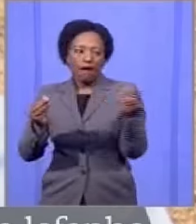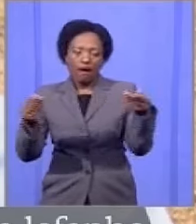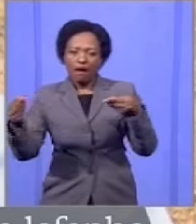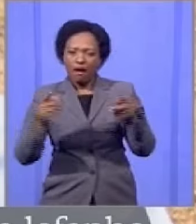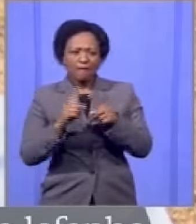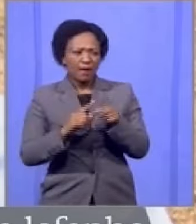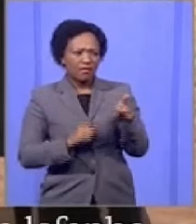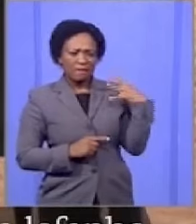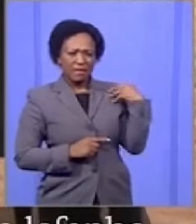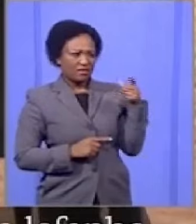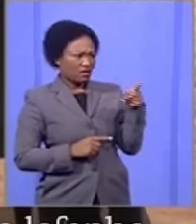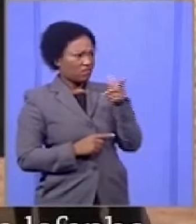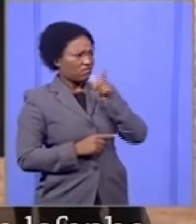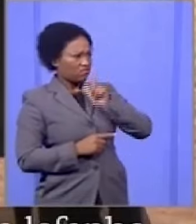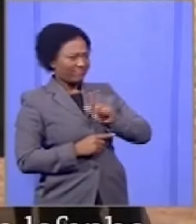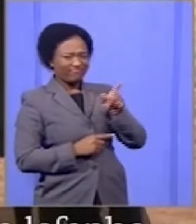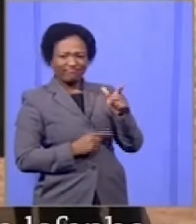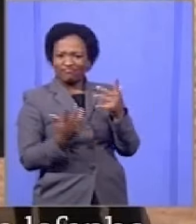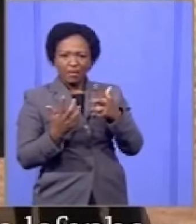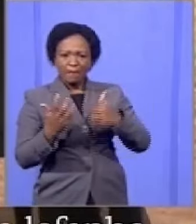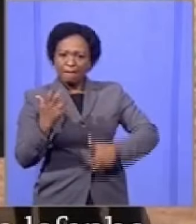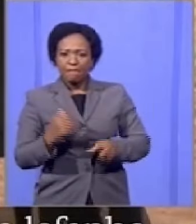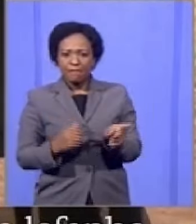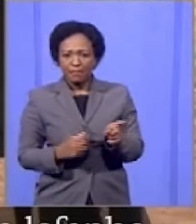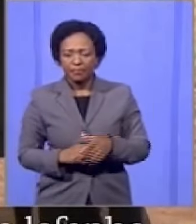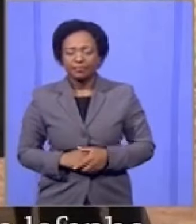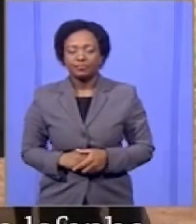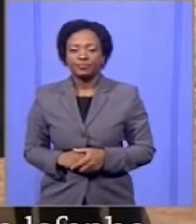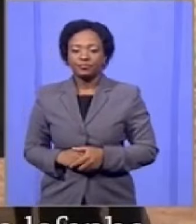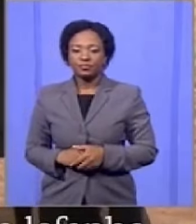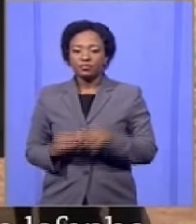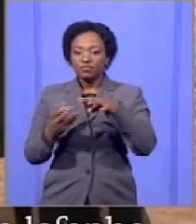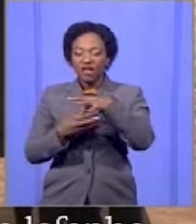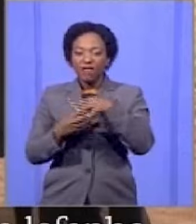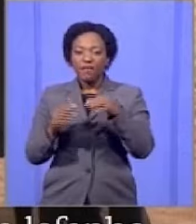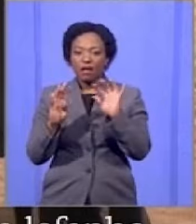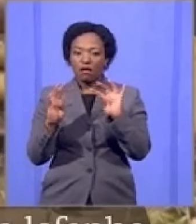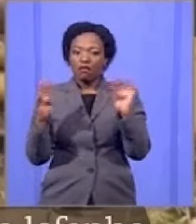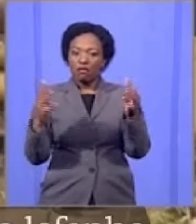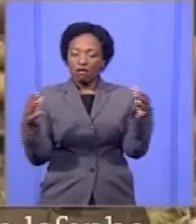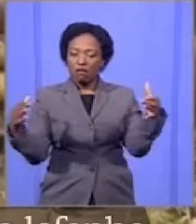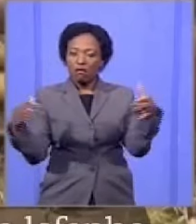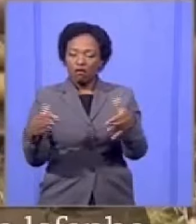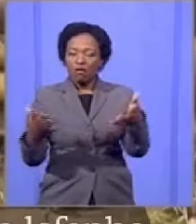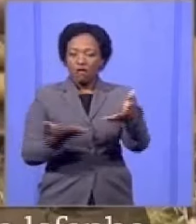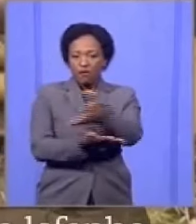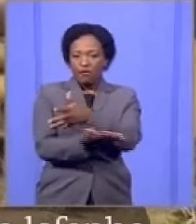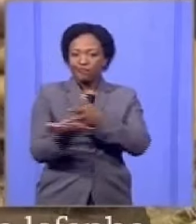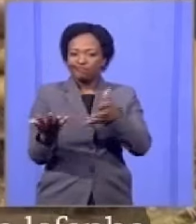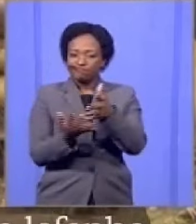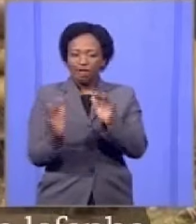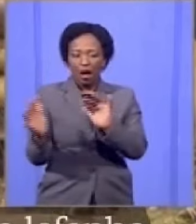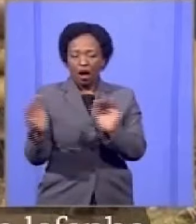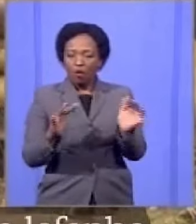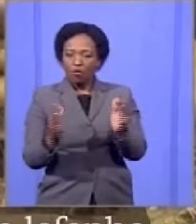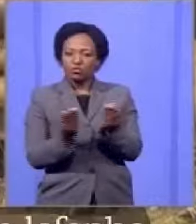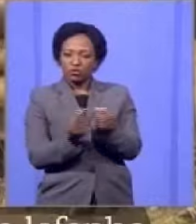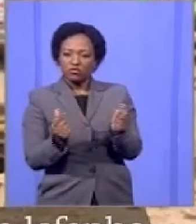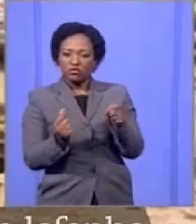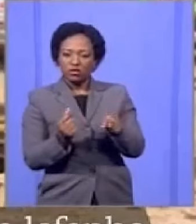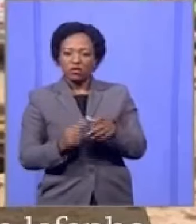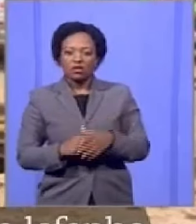is proposing. Malapa a amegileng a ne a tshwara kopano go sekaseka kgato e latelang. Actually, it's quite painful for